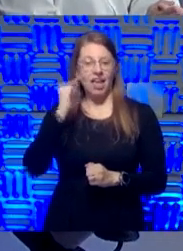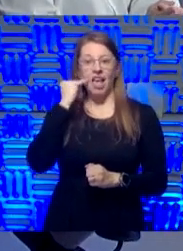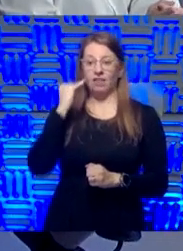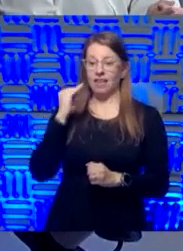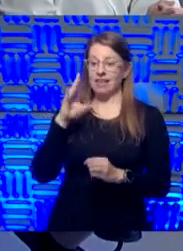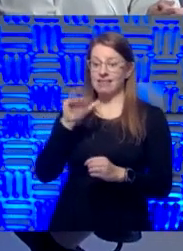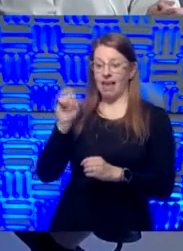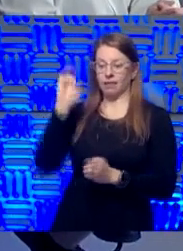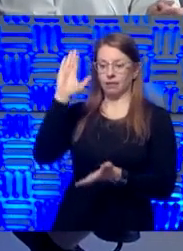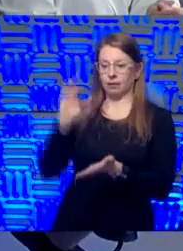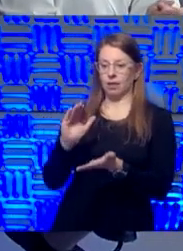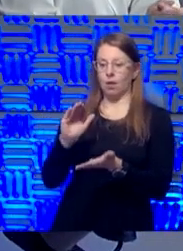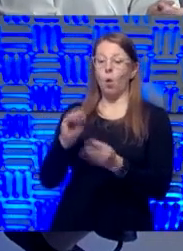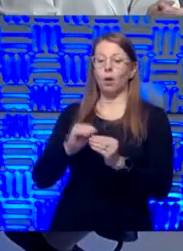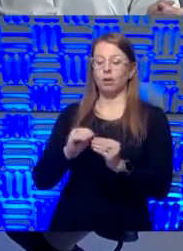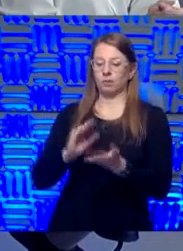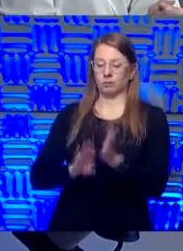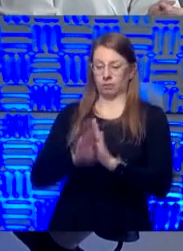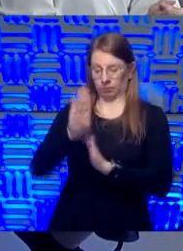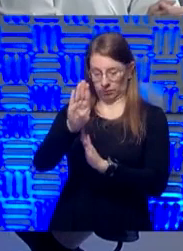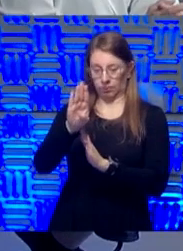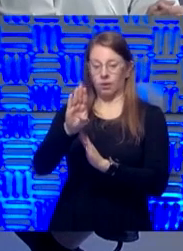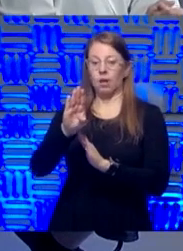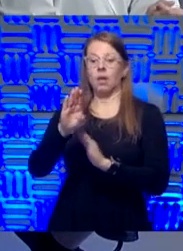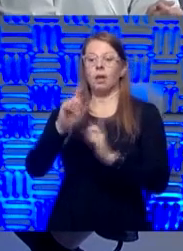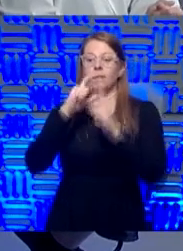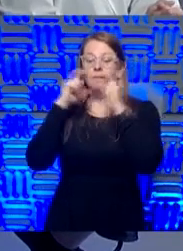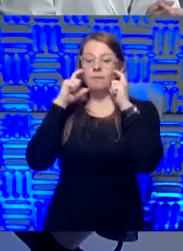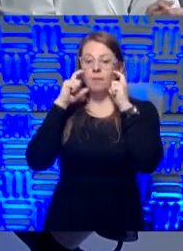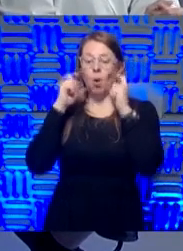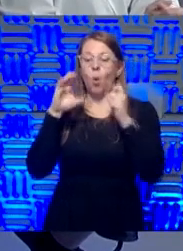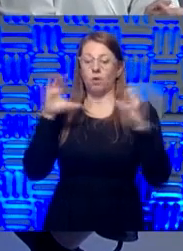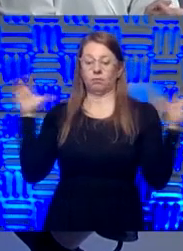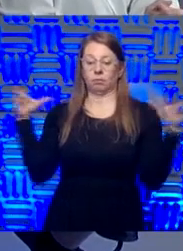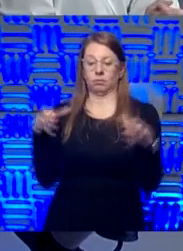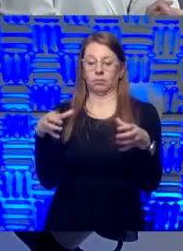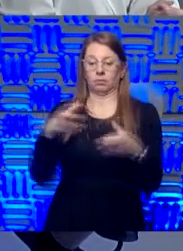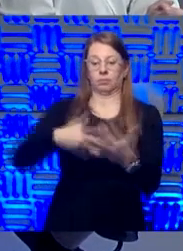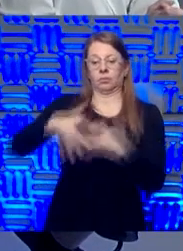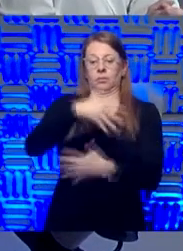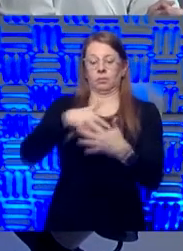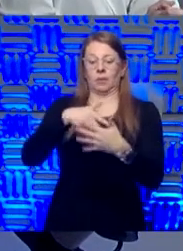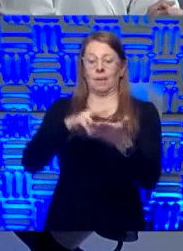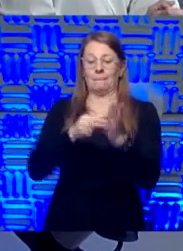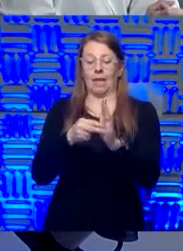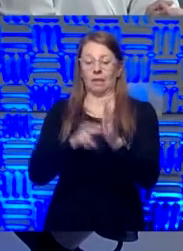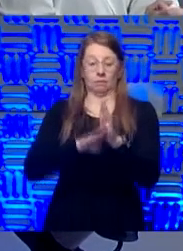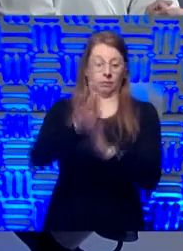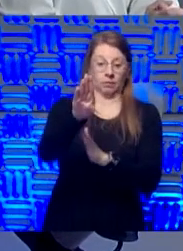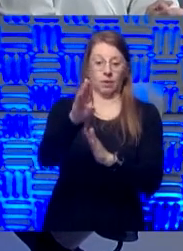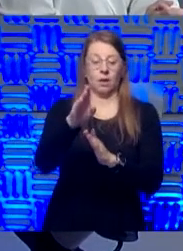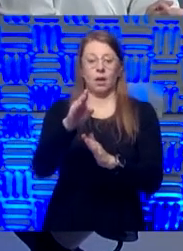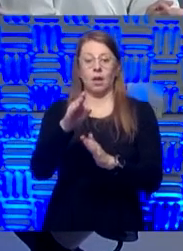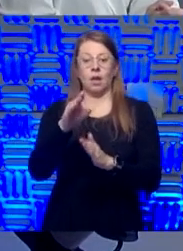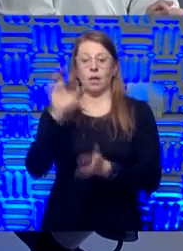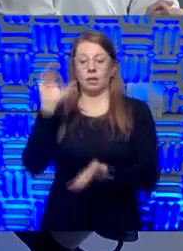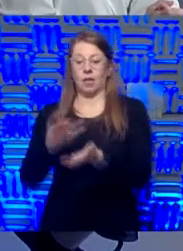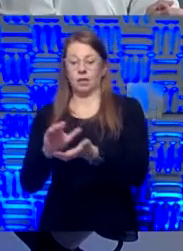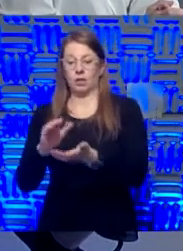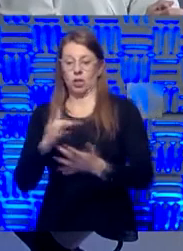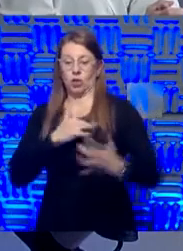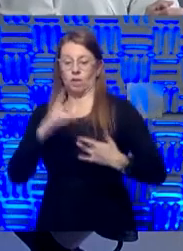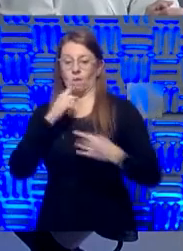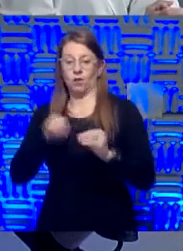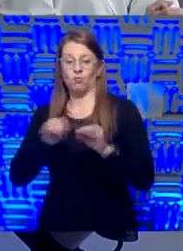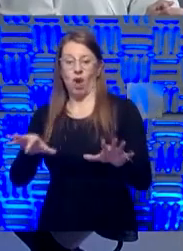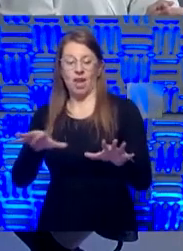due to all the public mass gatherings on a national level, will that alter the approach to activities this summer or lessen the concern of spreading? Boy, that